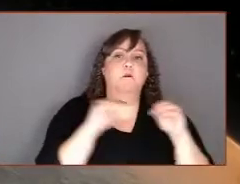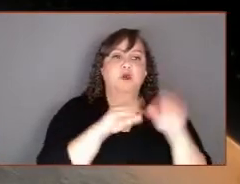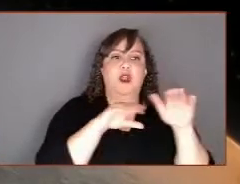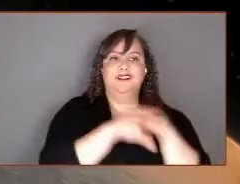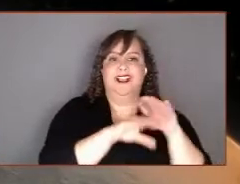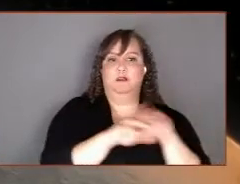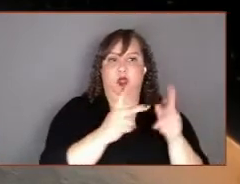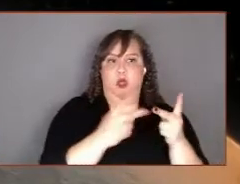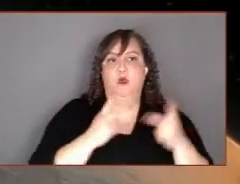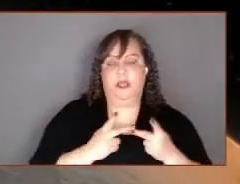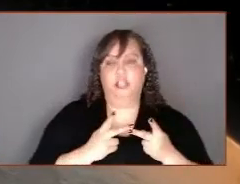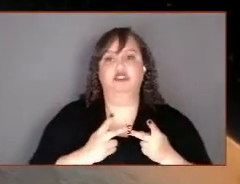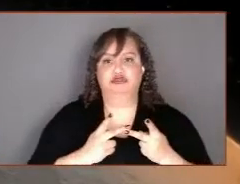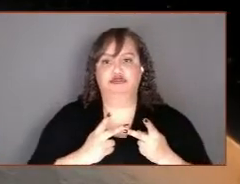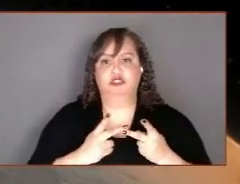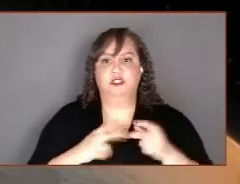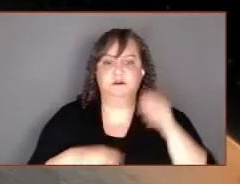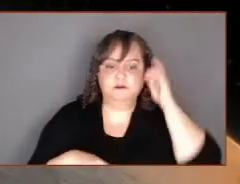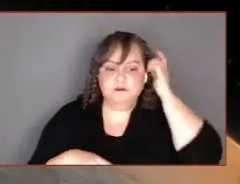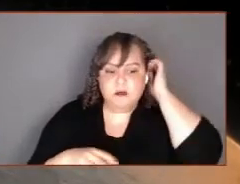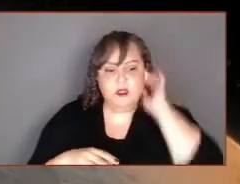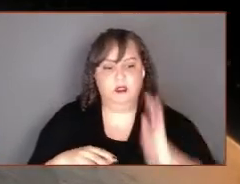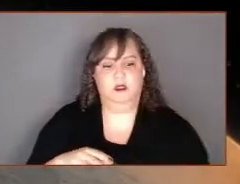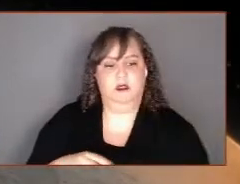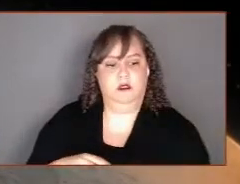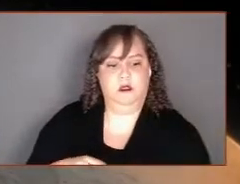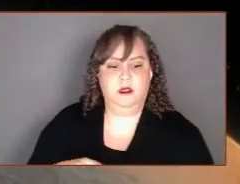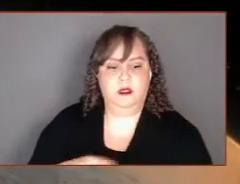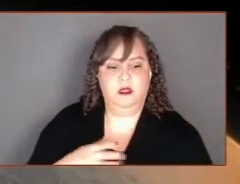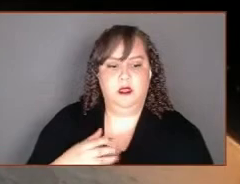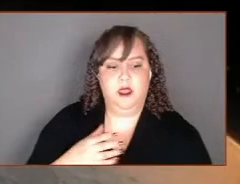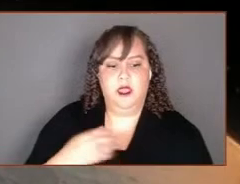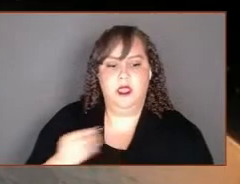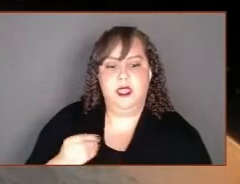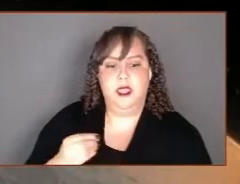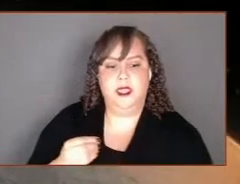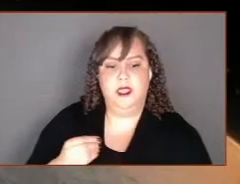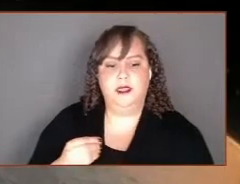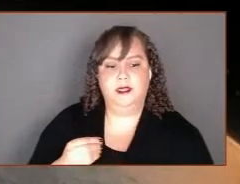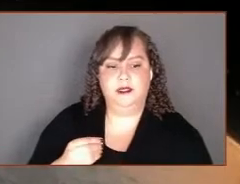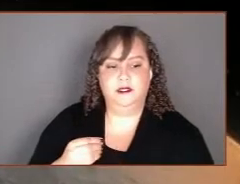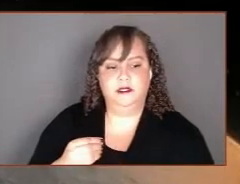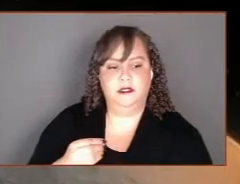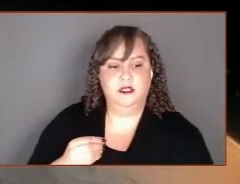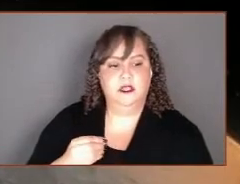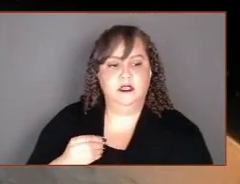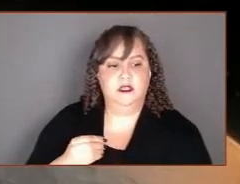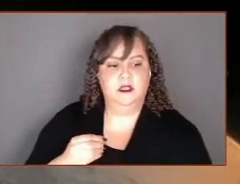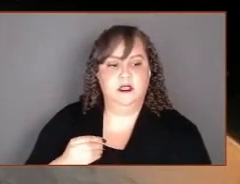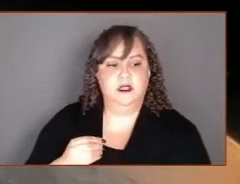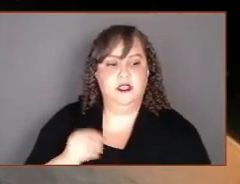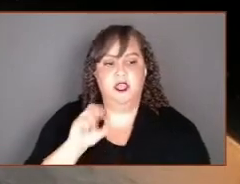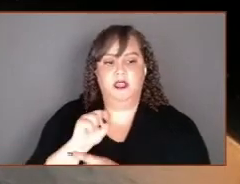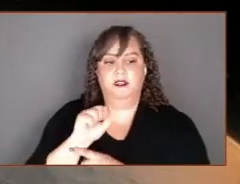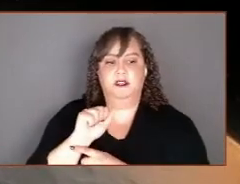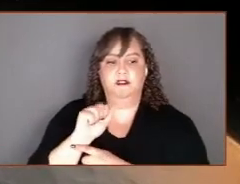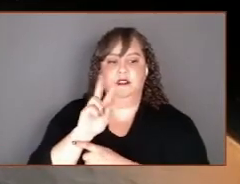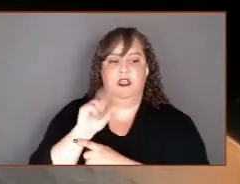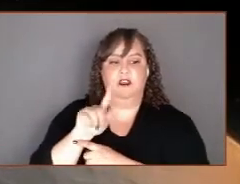so Savant De Silva on Twitter, on YouTube asks, what's the sole purpose of extracting water from the